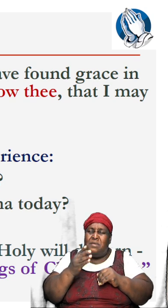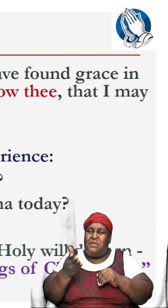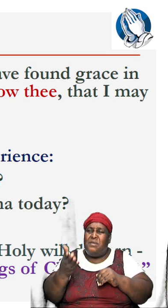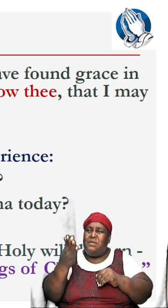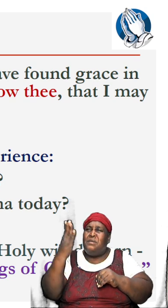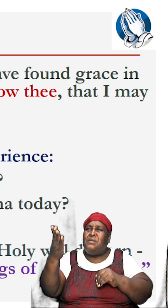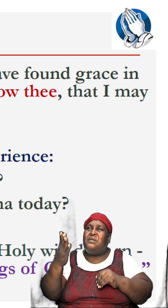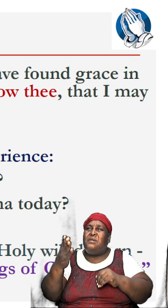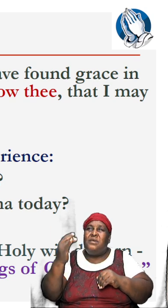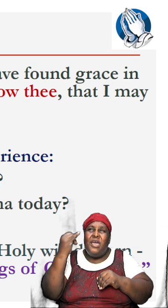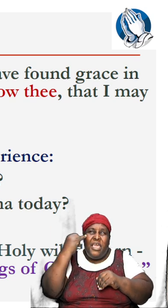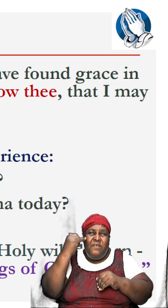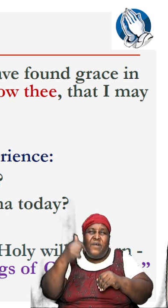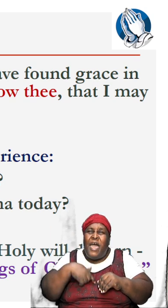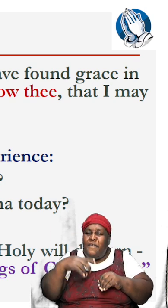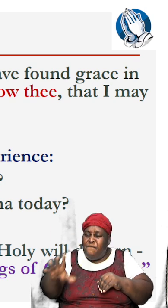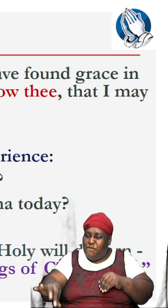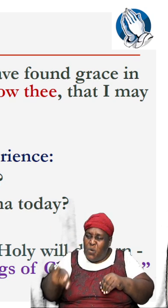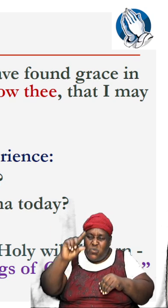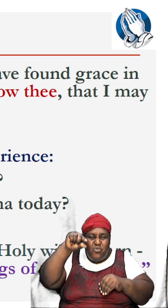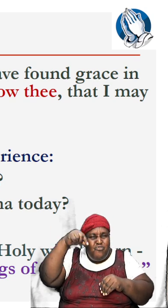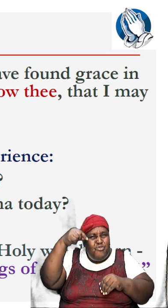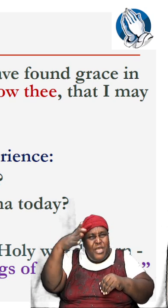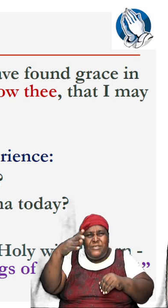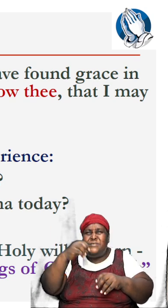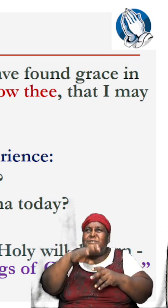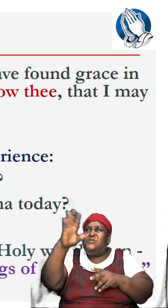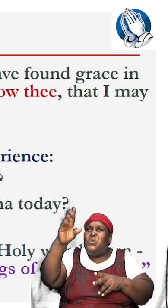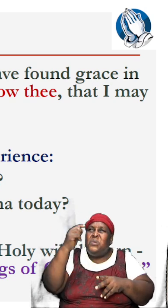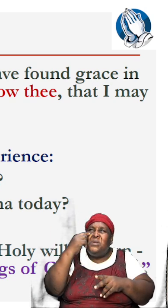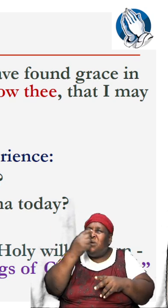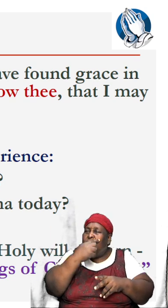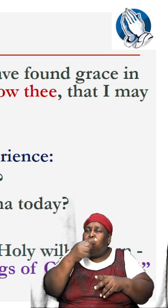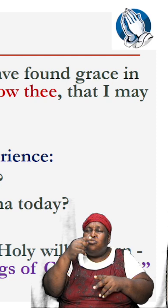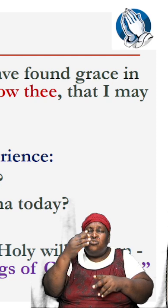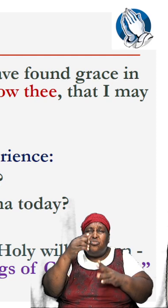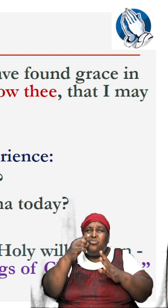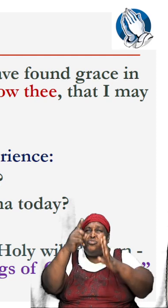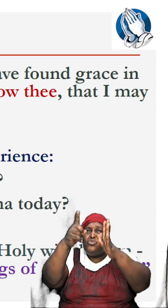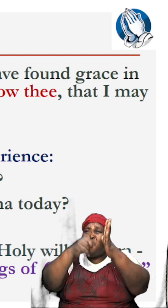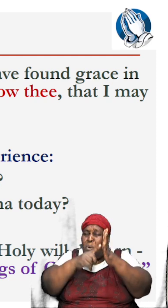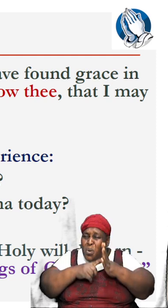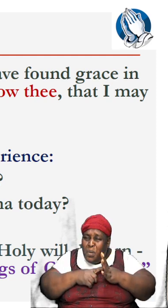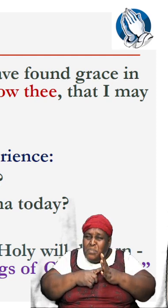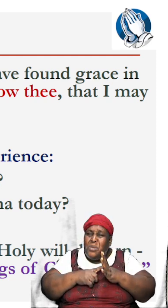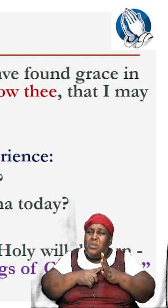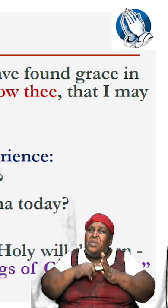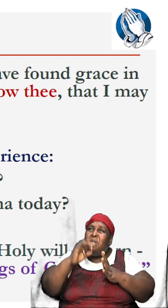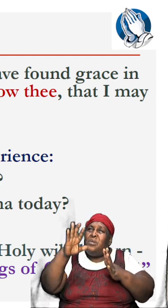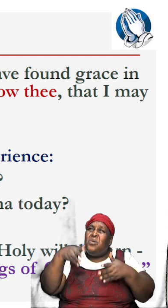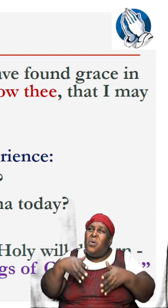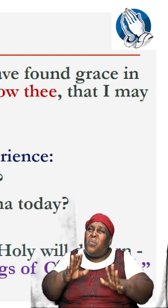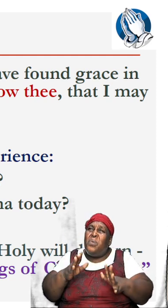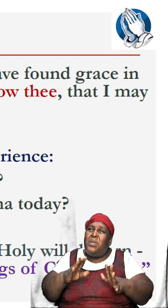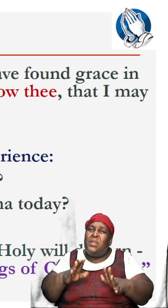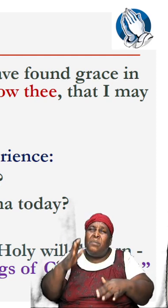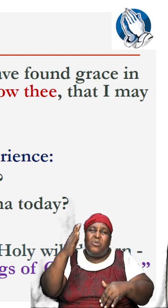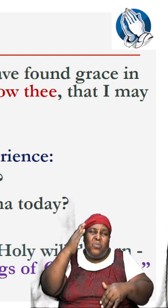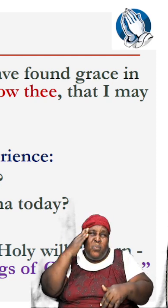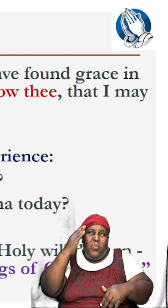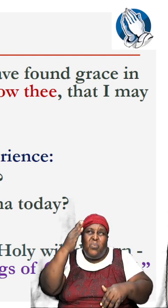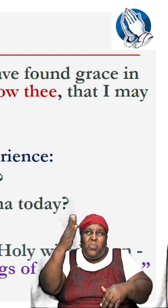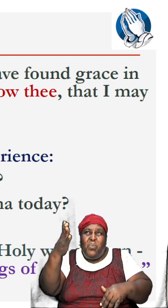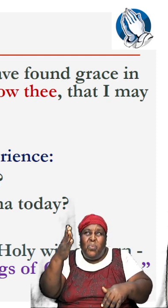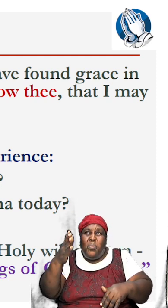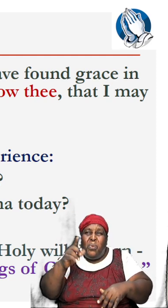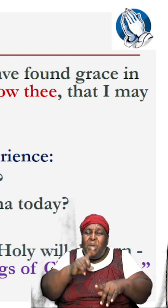sight, show me now thy way that I may know thee. We cannot be comfortable, brethren, with the experience